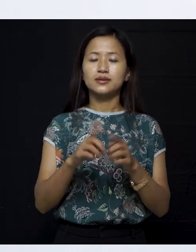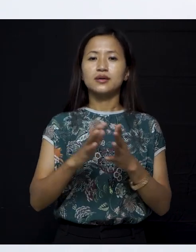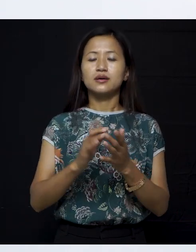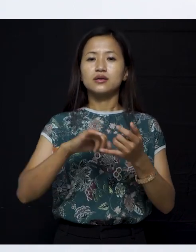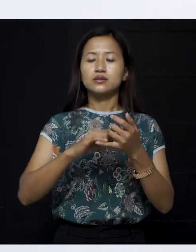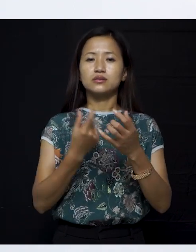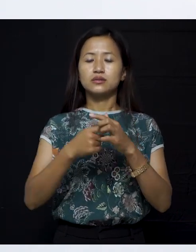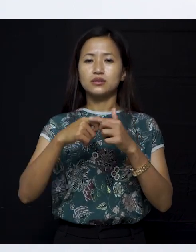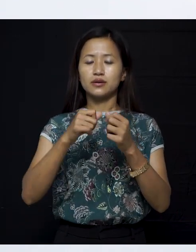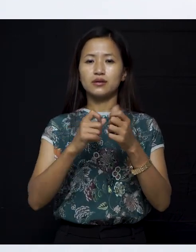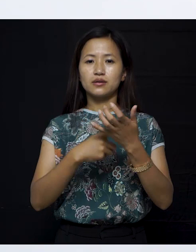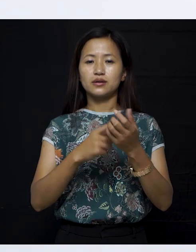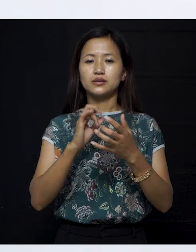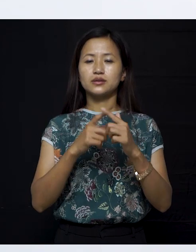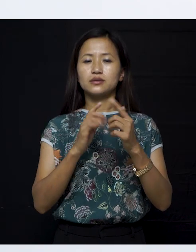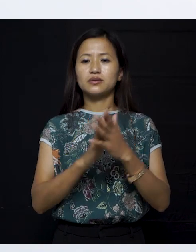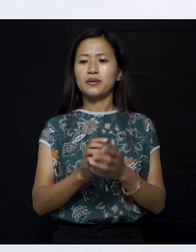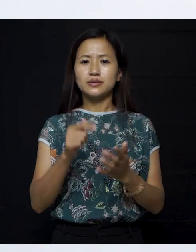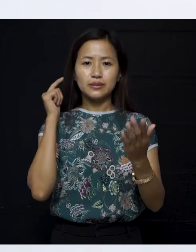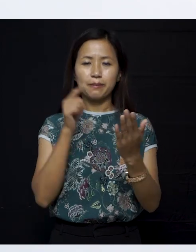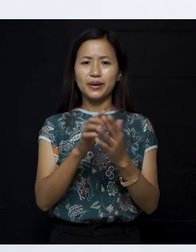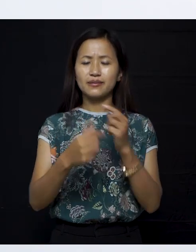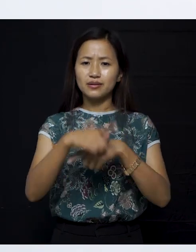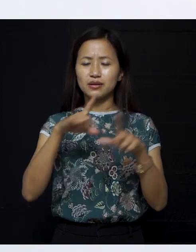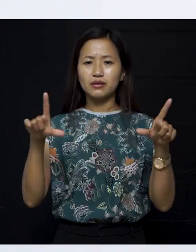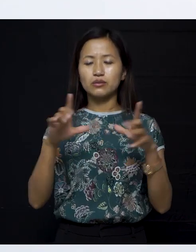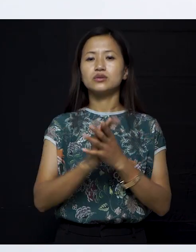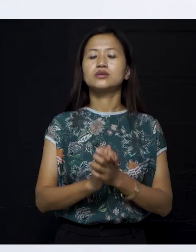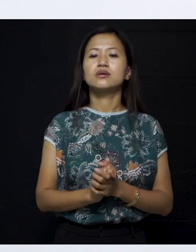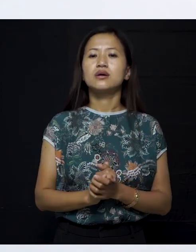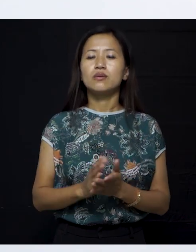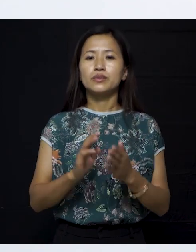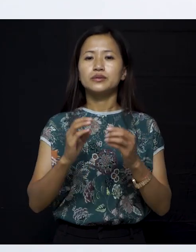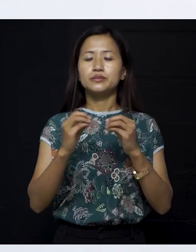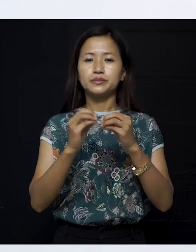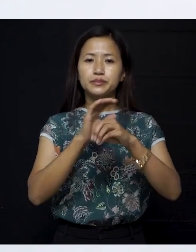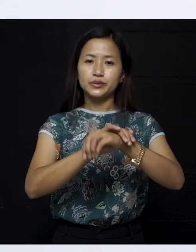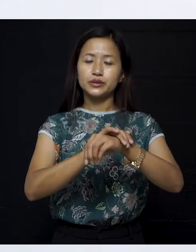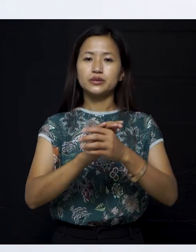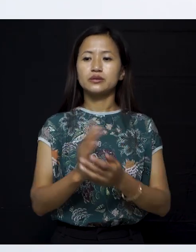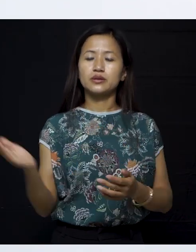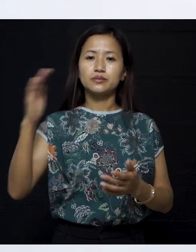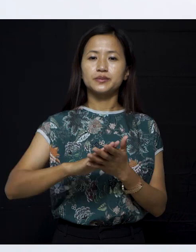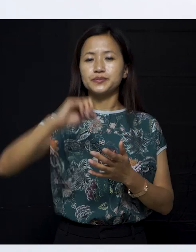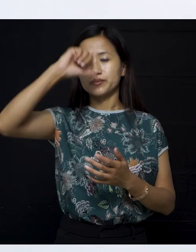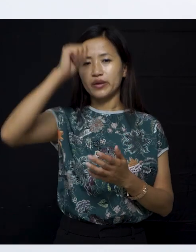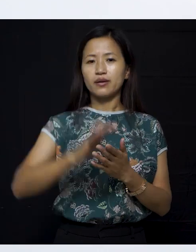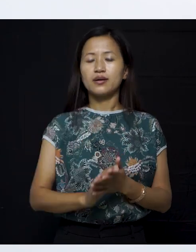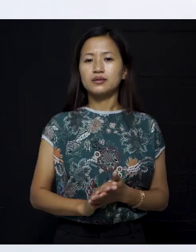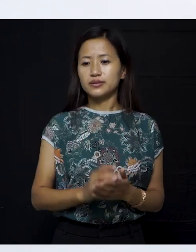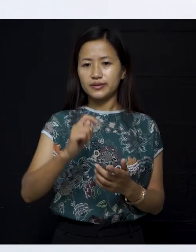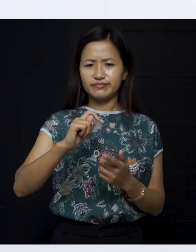were considered as the main languages of India. However, when the Britishers came to India, English was